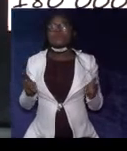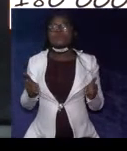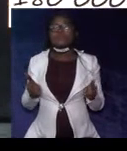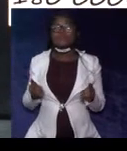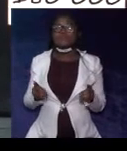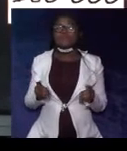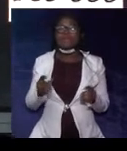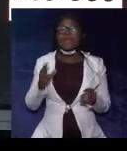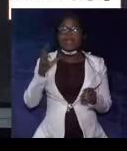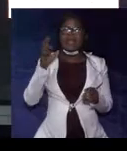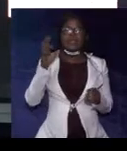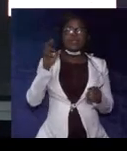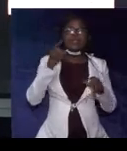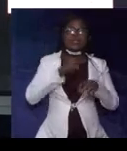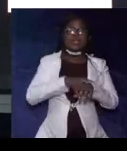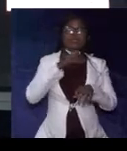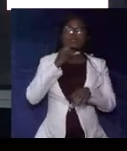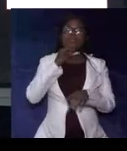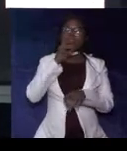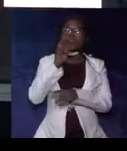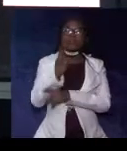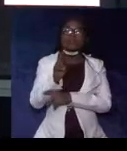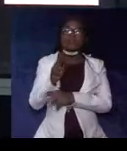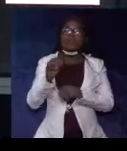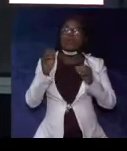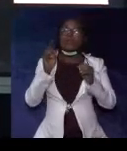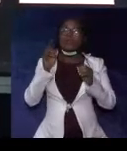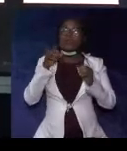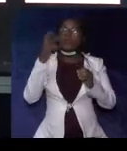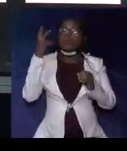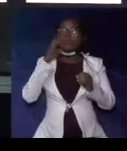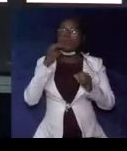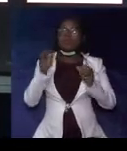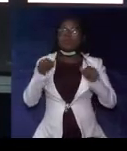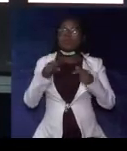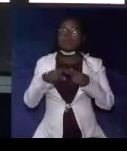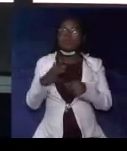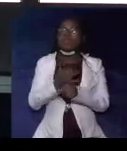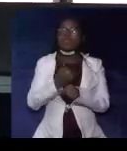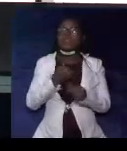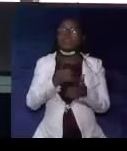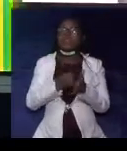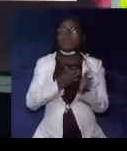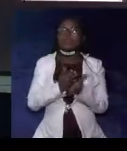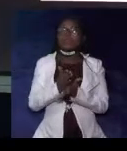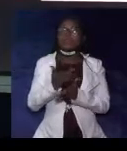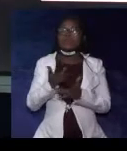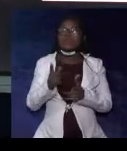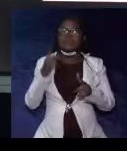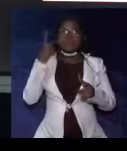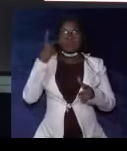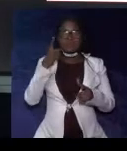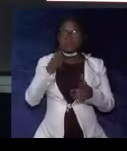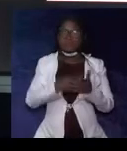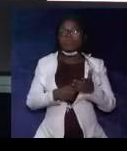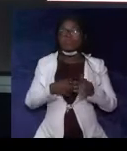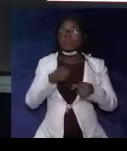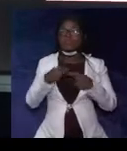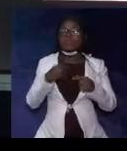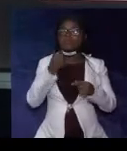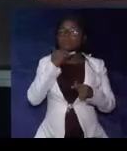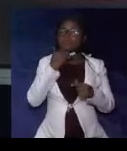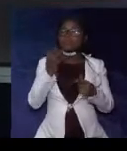Alrighty then, 30 seconds are up. Were you able to get the answer right? Let's take a look at that previous slide and see what is really going on